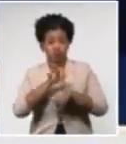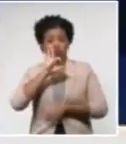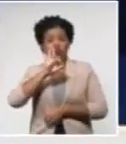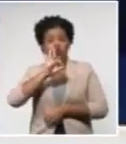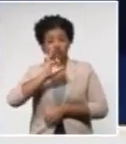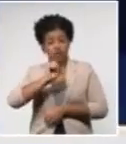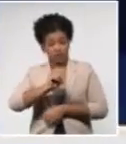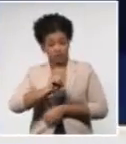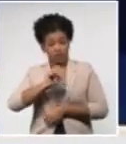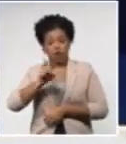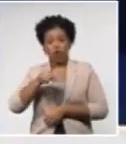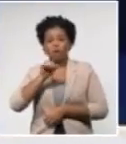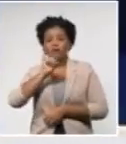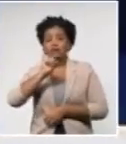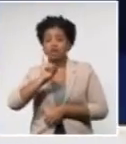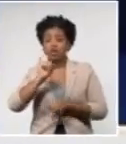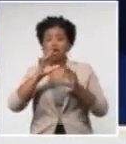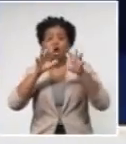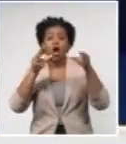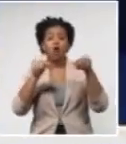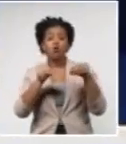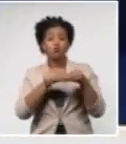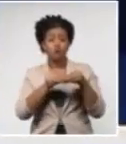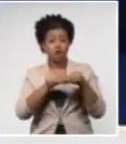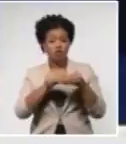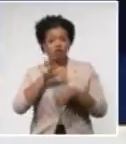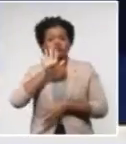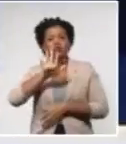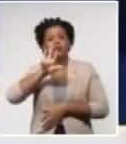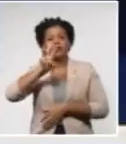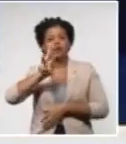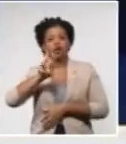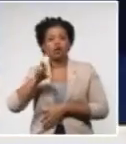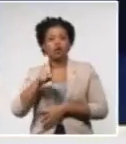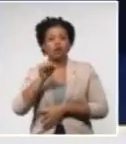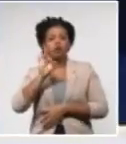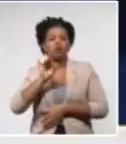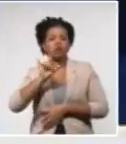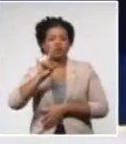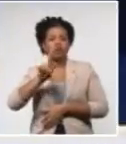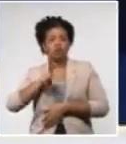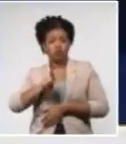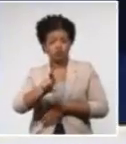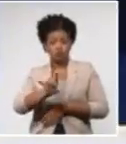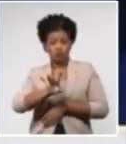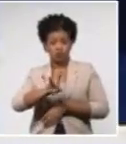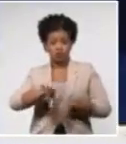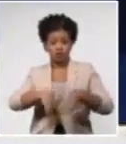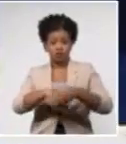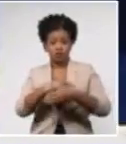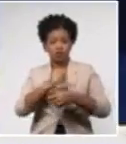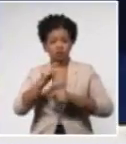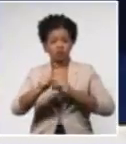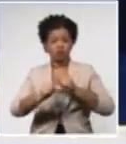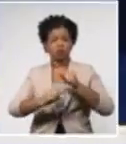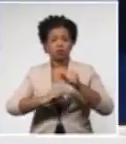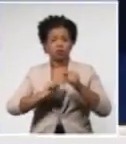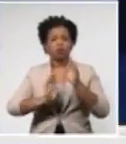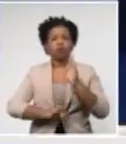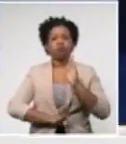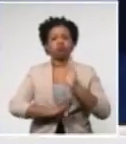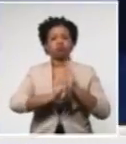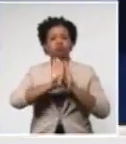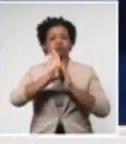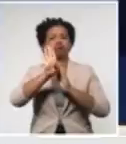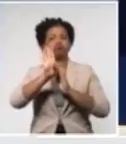few days, in the overall pandemic, it's 53.89, but